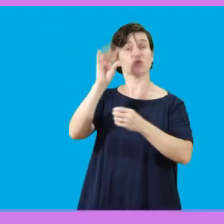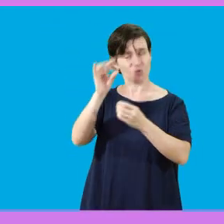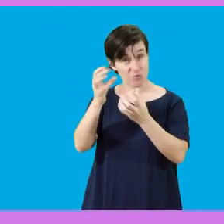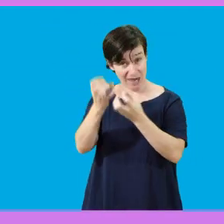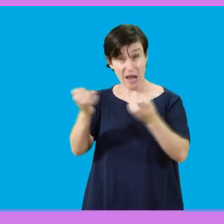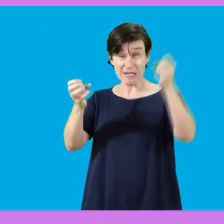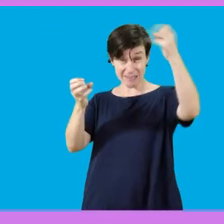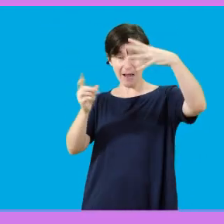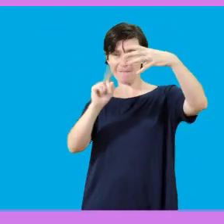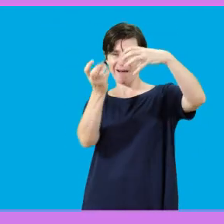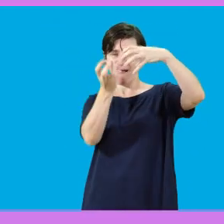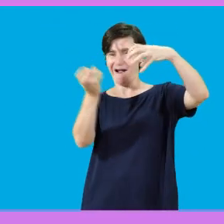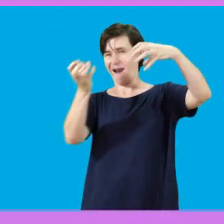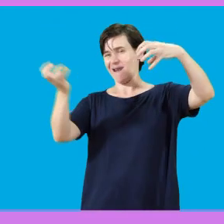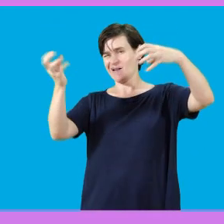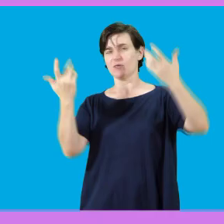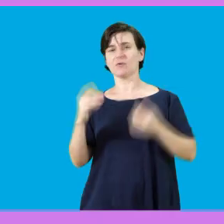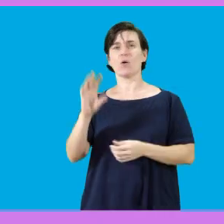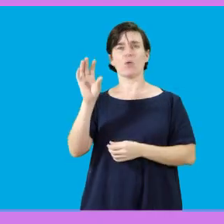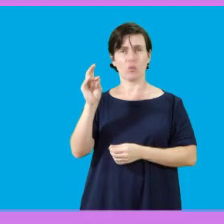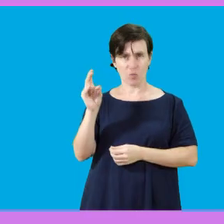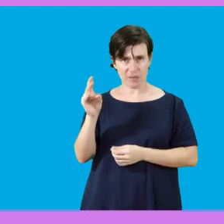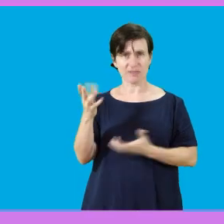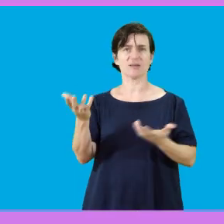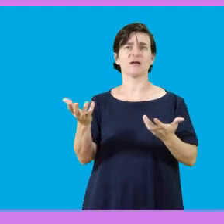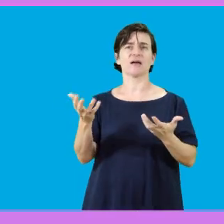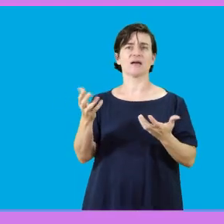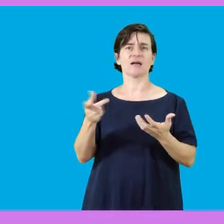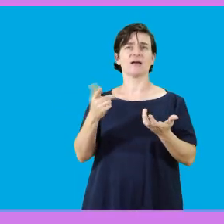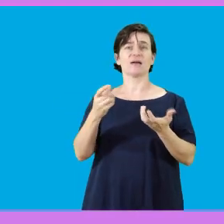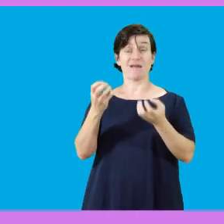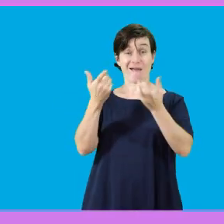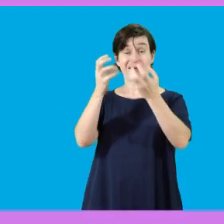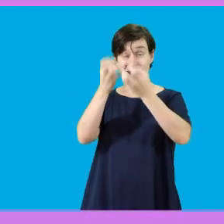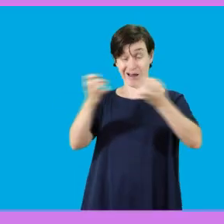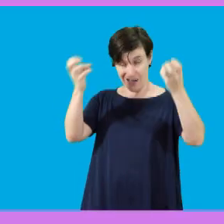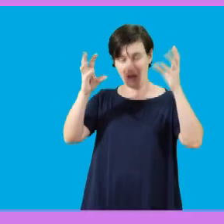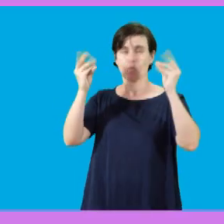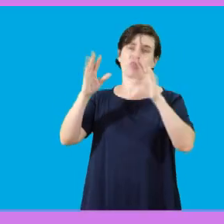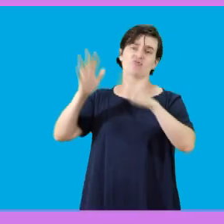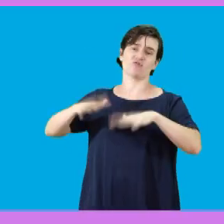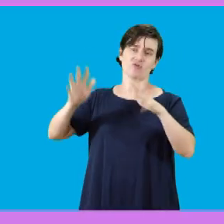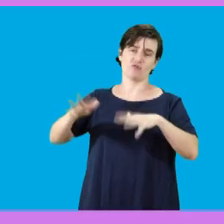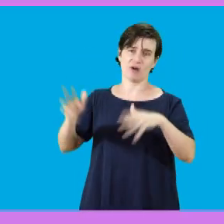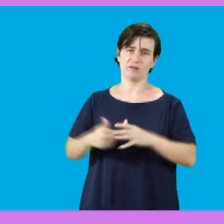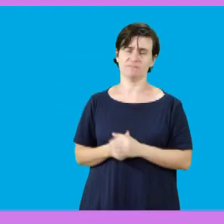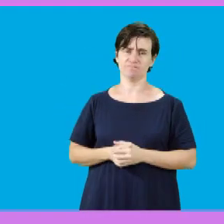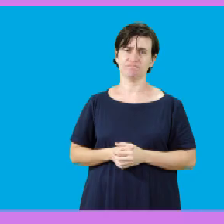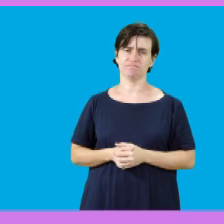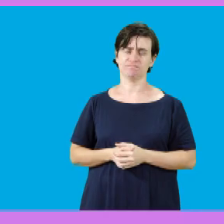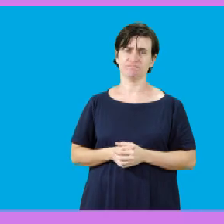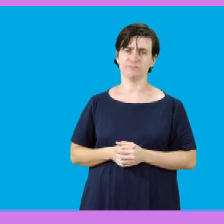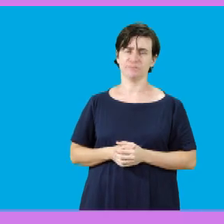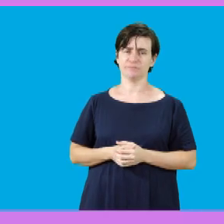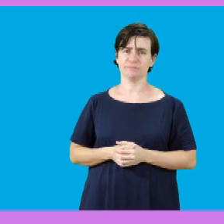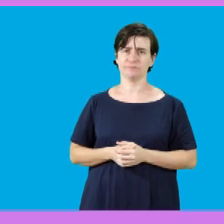clouds. On a Tuesday, we do have clouds and shining. It's also raining, and it will be clouds, shining, and also raining. Now,